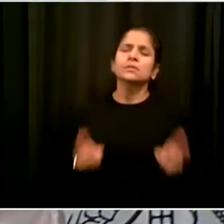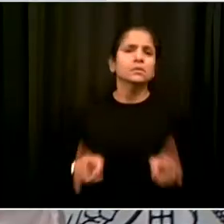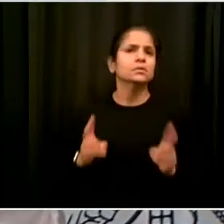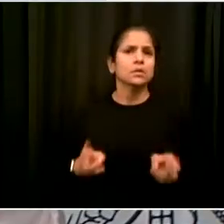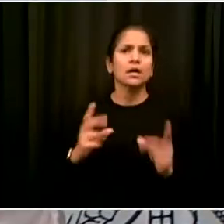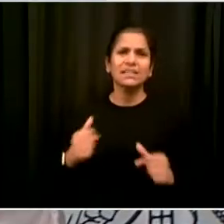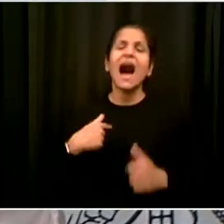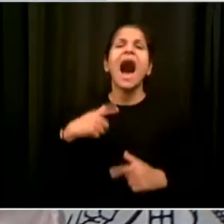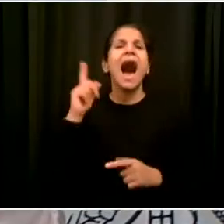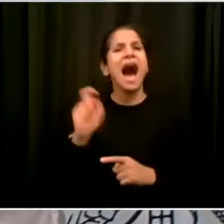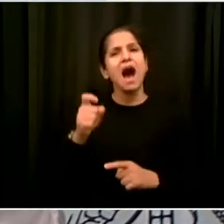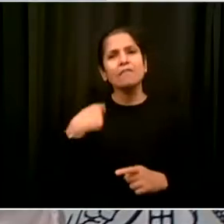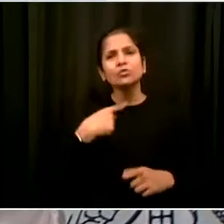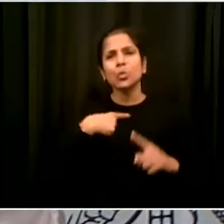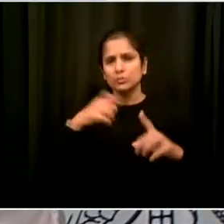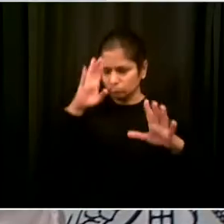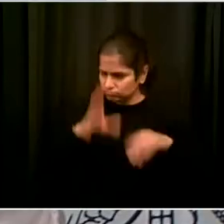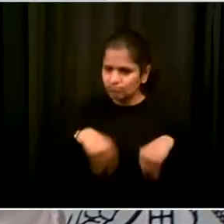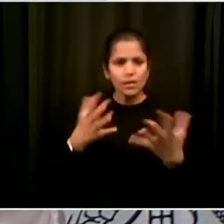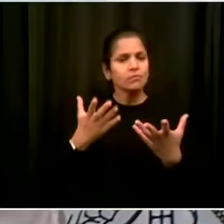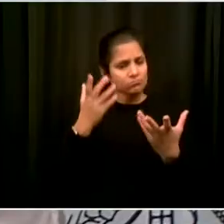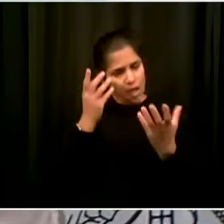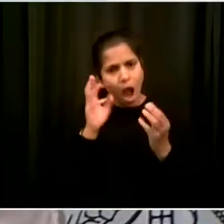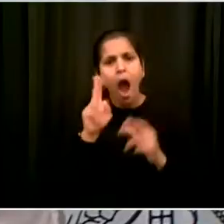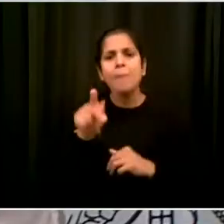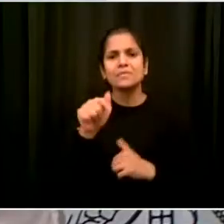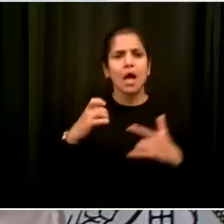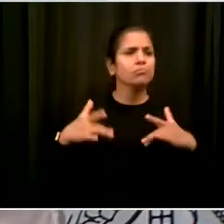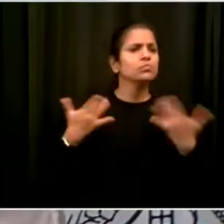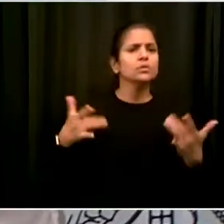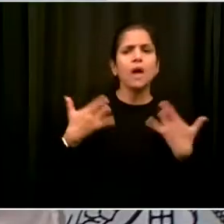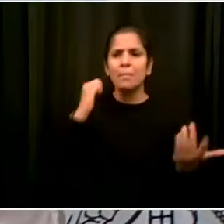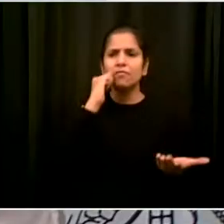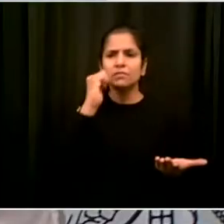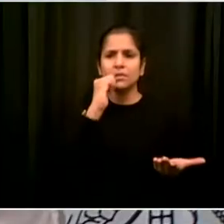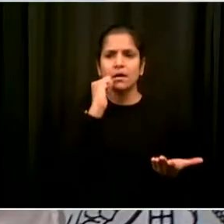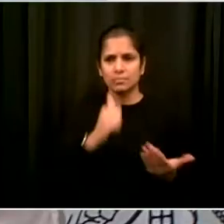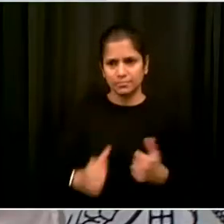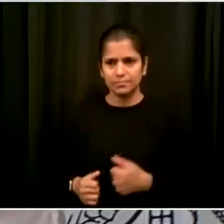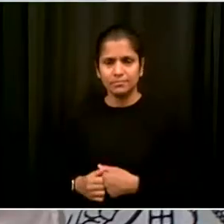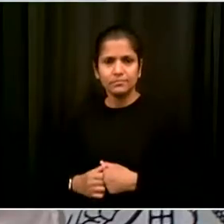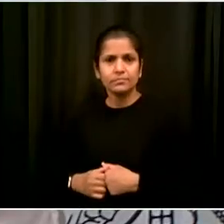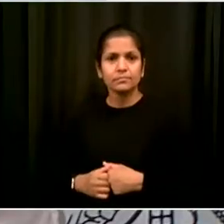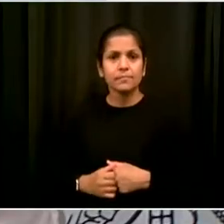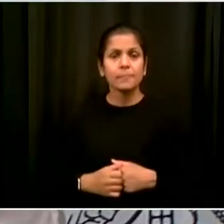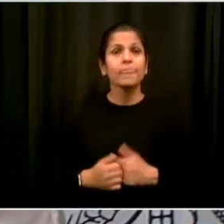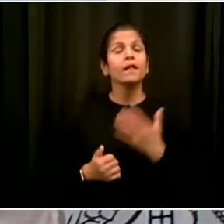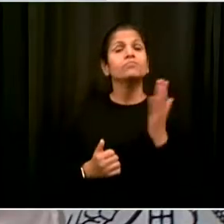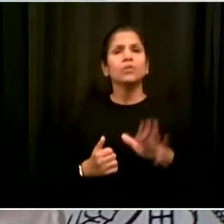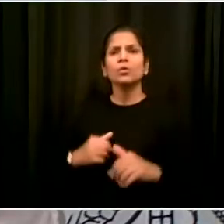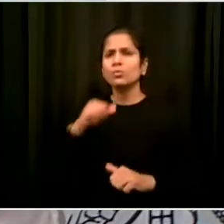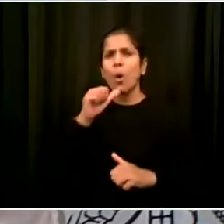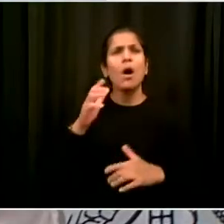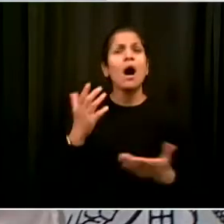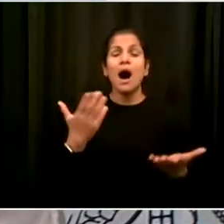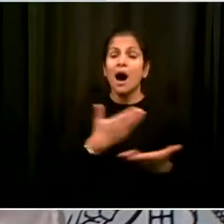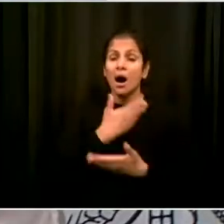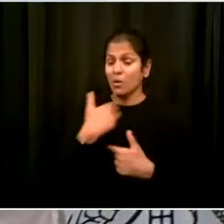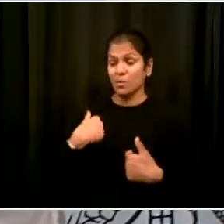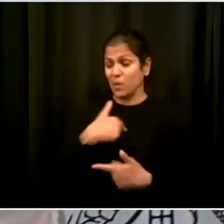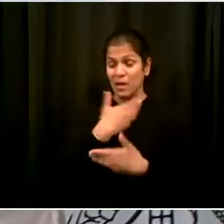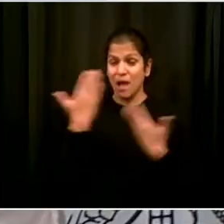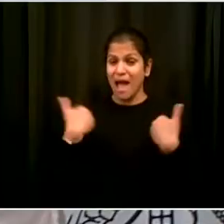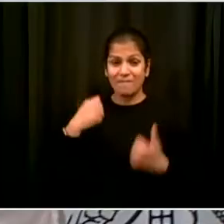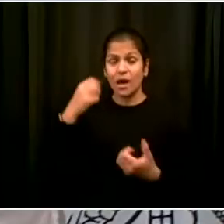category can turn to get those vaccinations. But we don't have all that yet today. We do know where we're starting with those